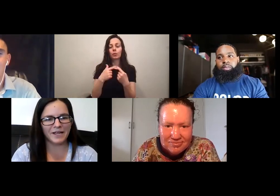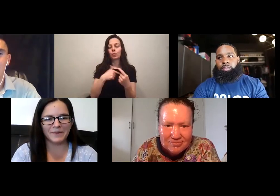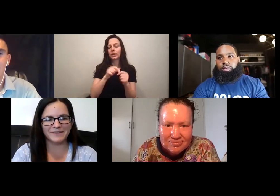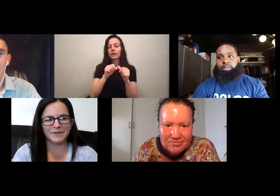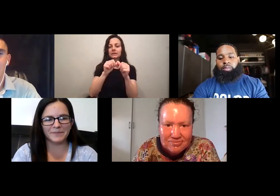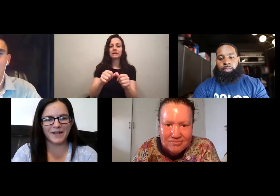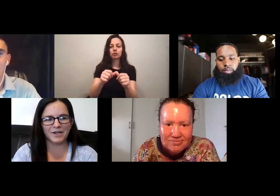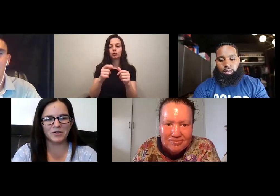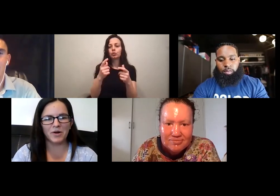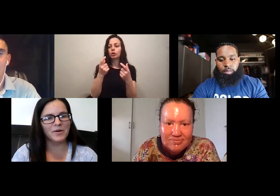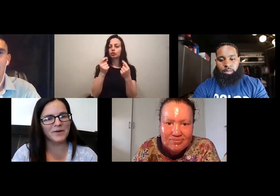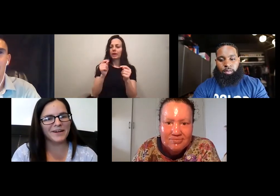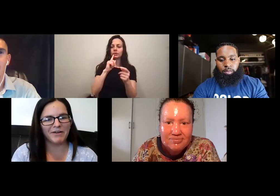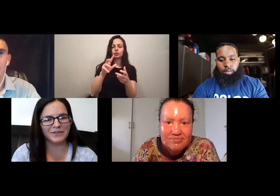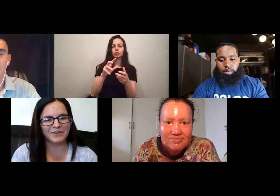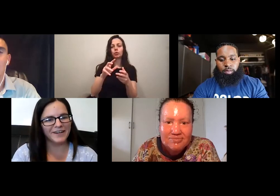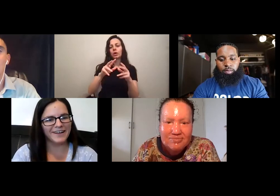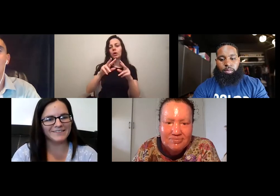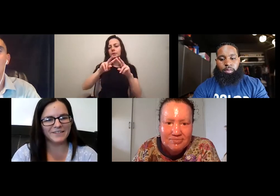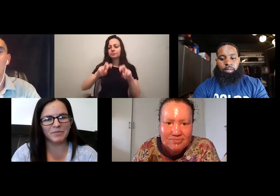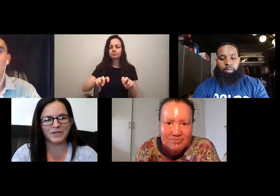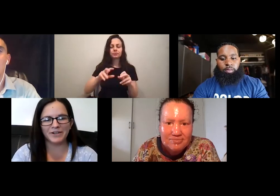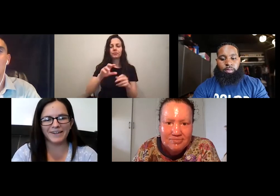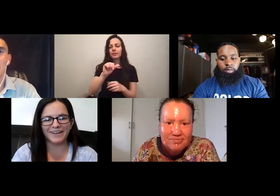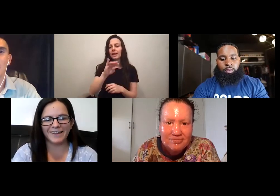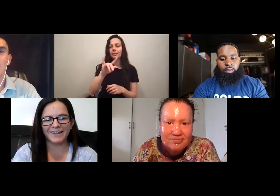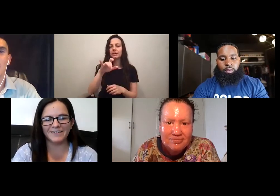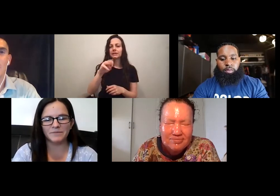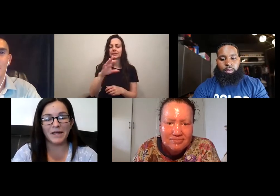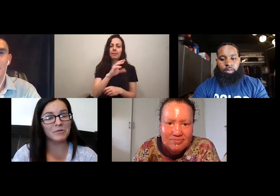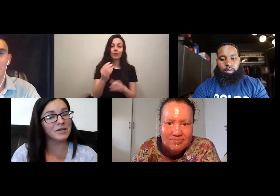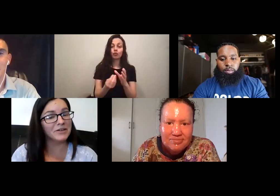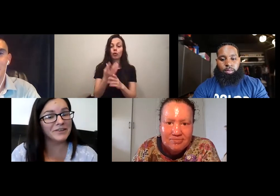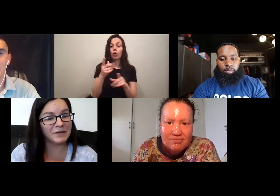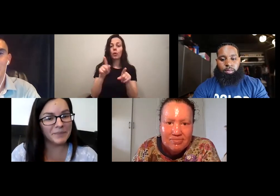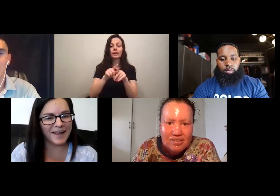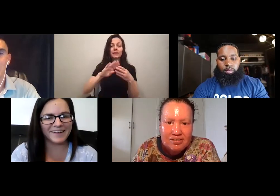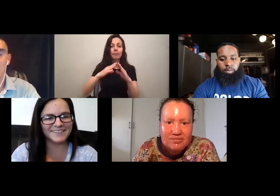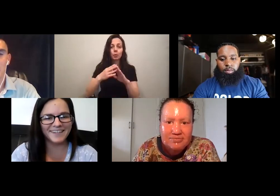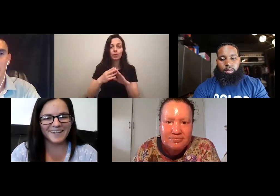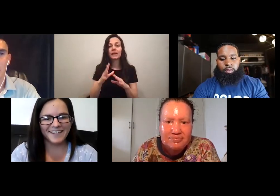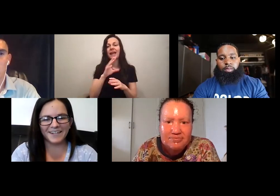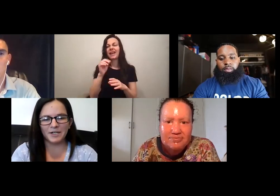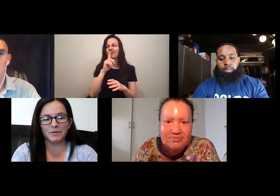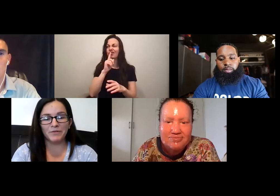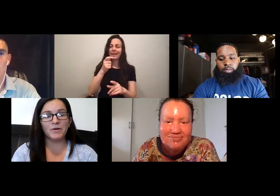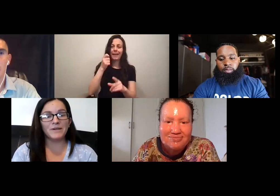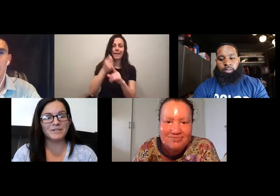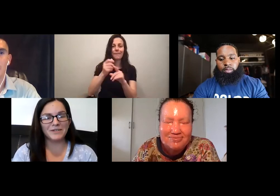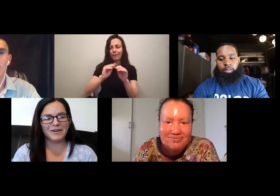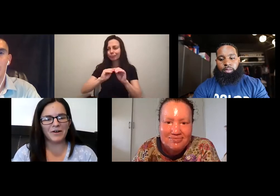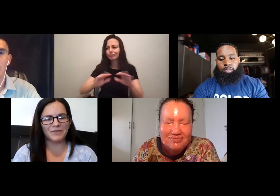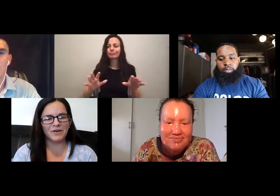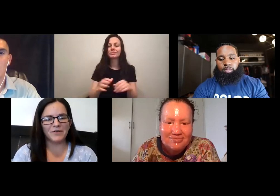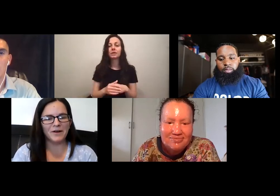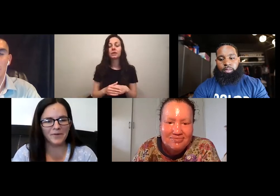dismantle ableism and grow in our learning as a community and make real impact. Before we do